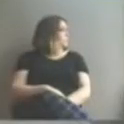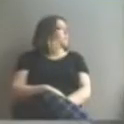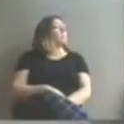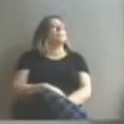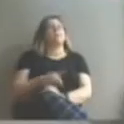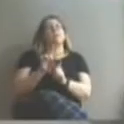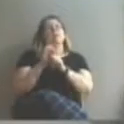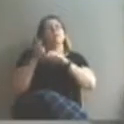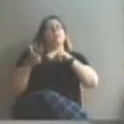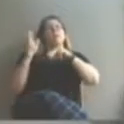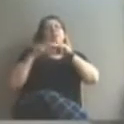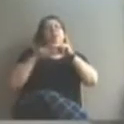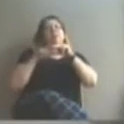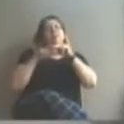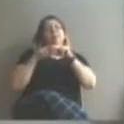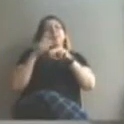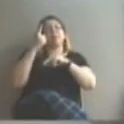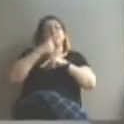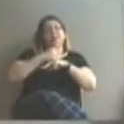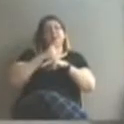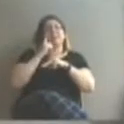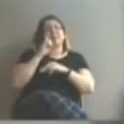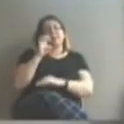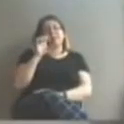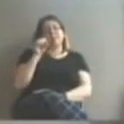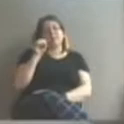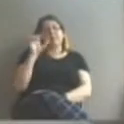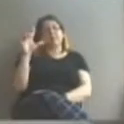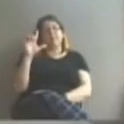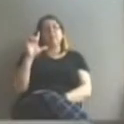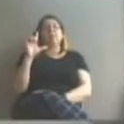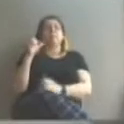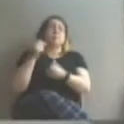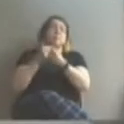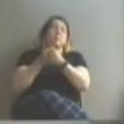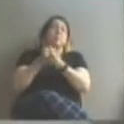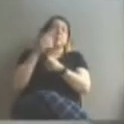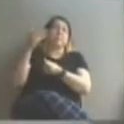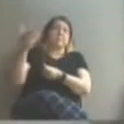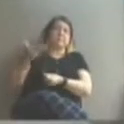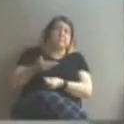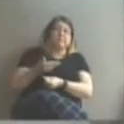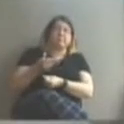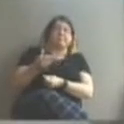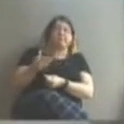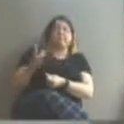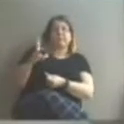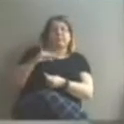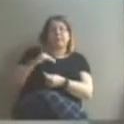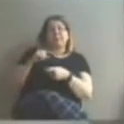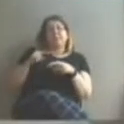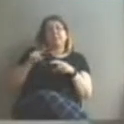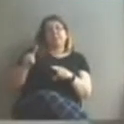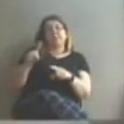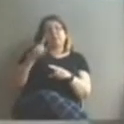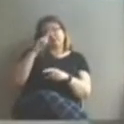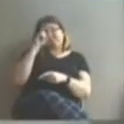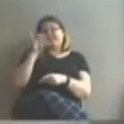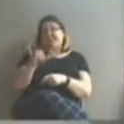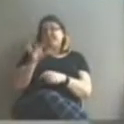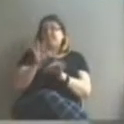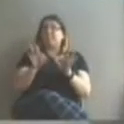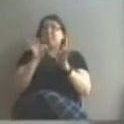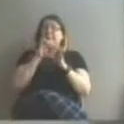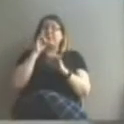days also to ESL to make sure that we're supporting the intake over the summer. That's really important for those kiddos. Be in